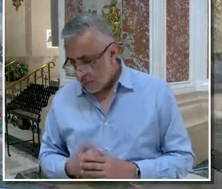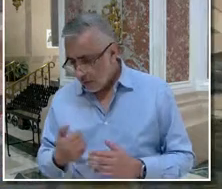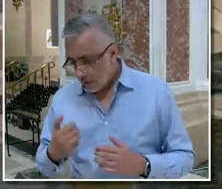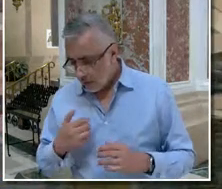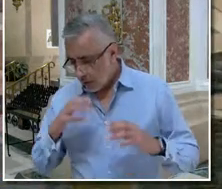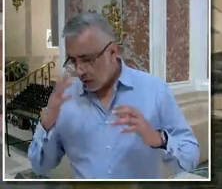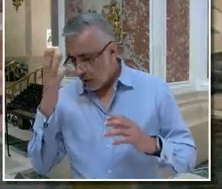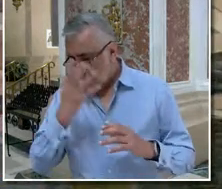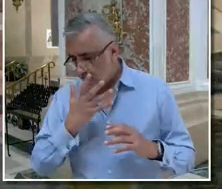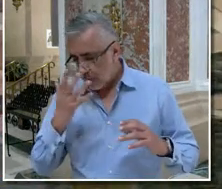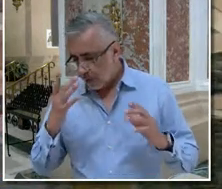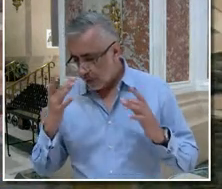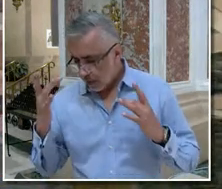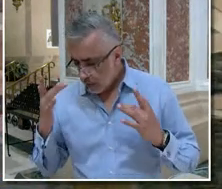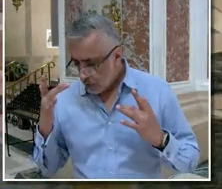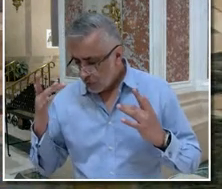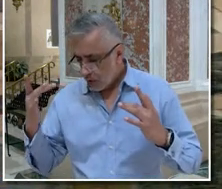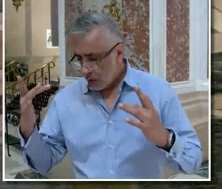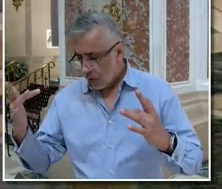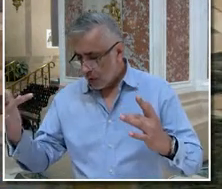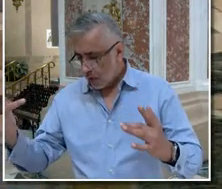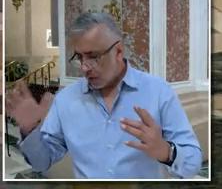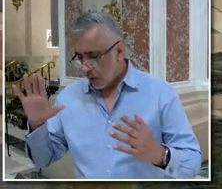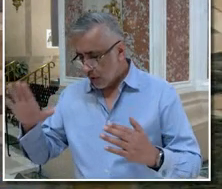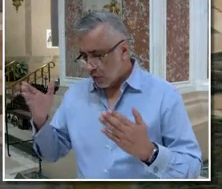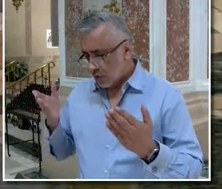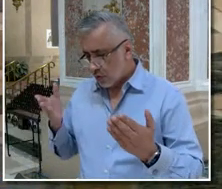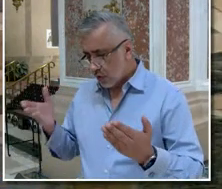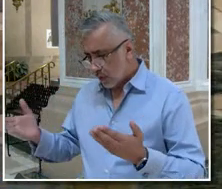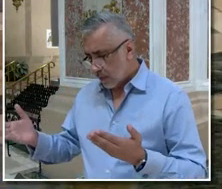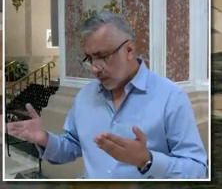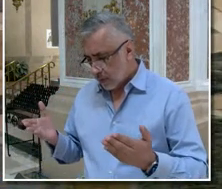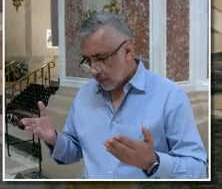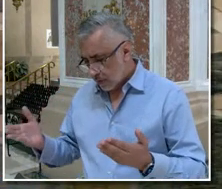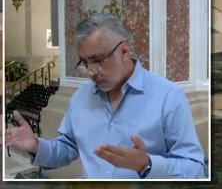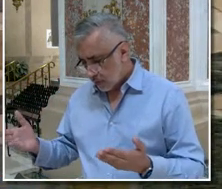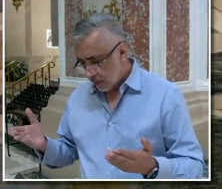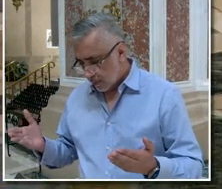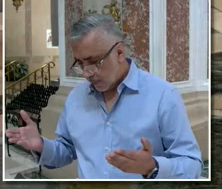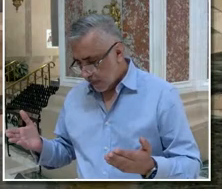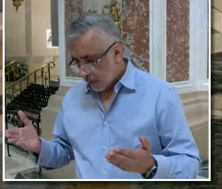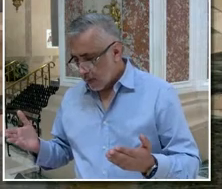Let your face shine upon your servant.